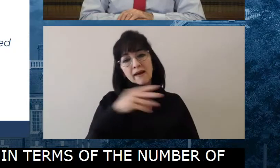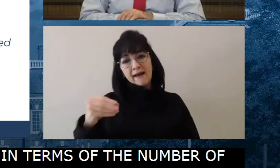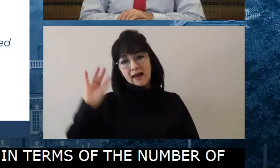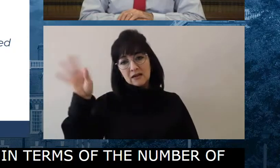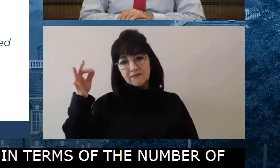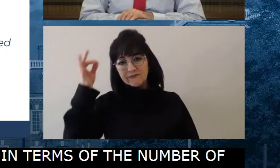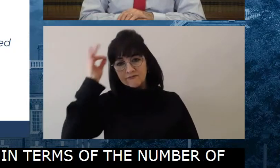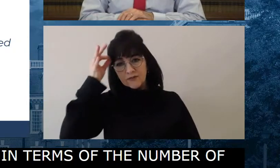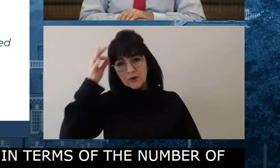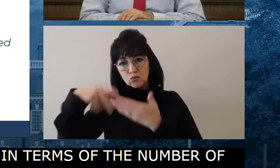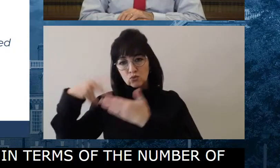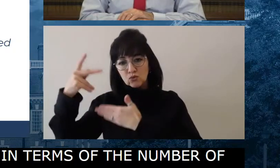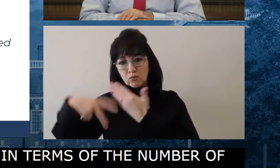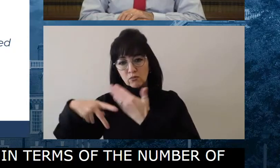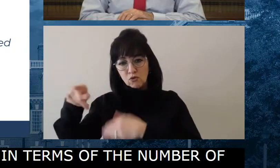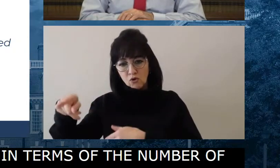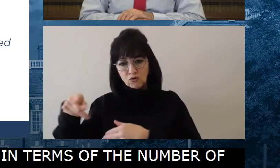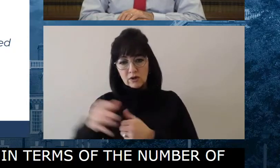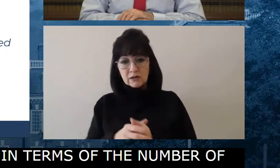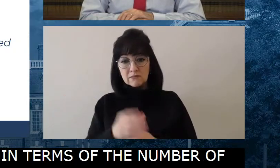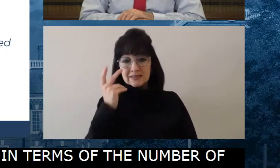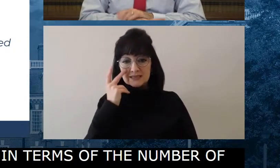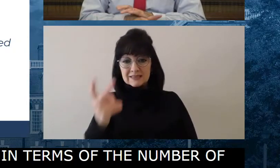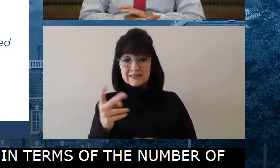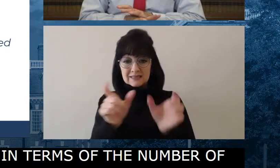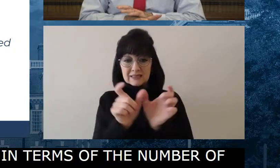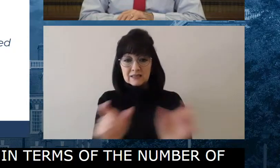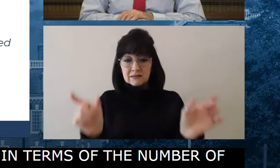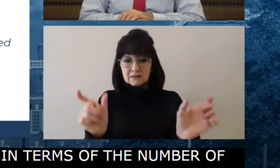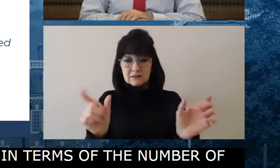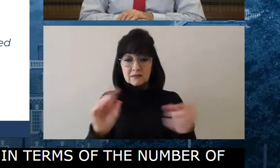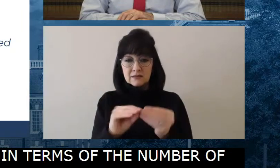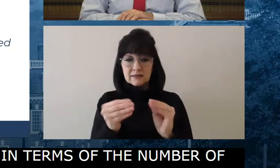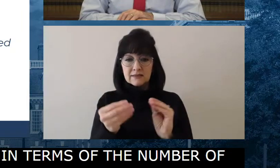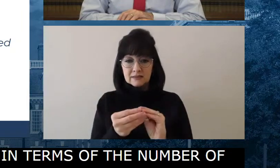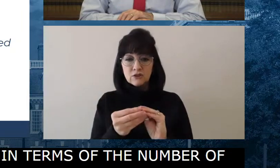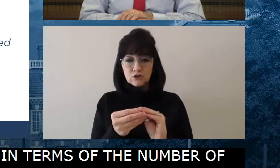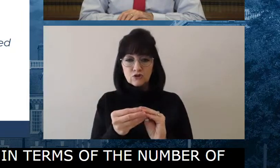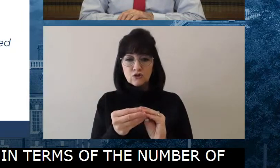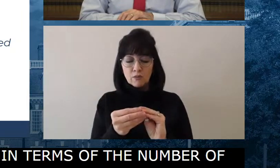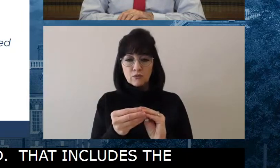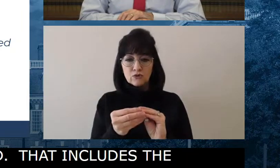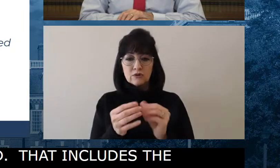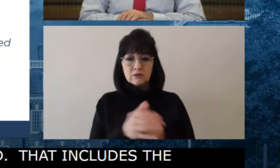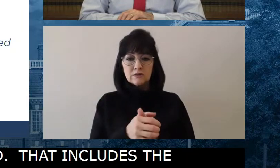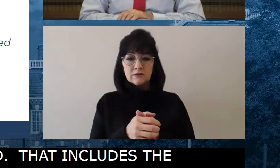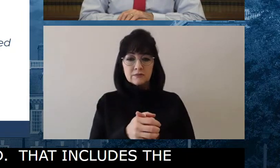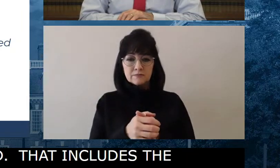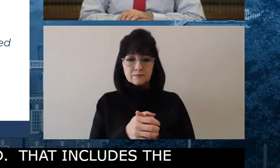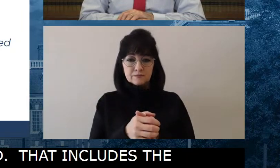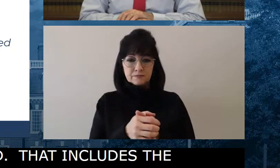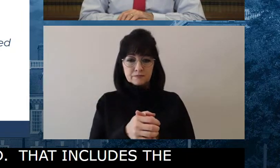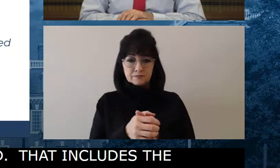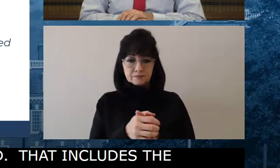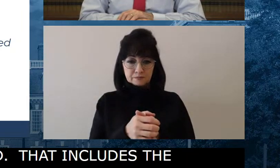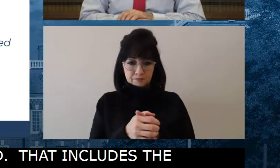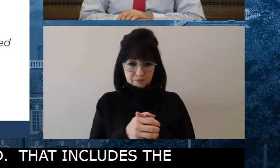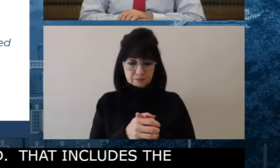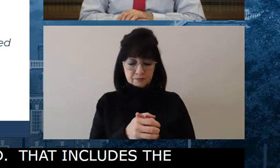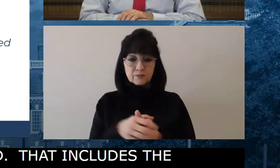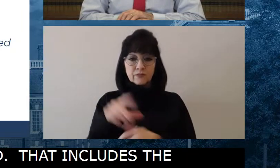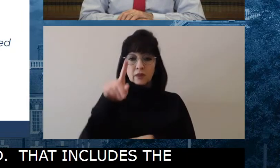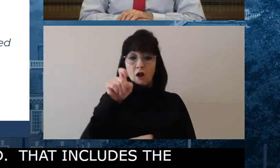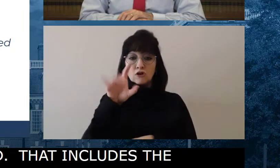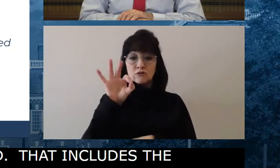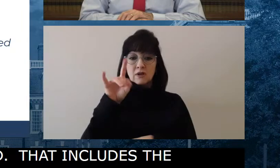at 38,000. That includes the nursing home contingent mostly, and additional doses that